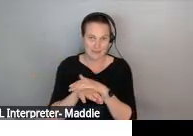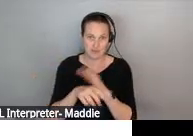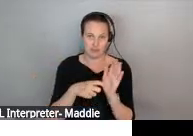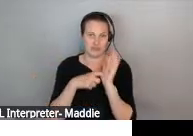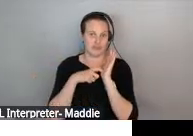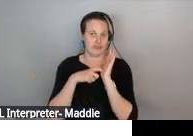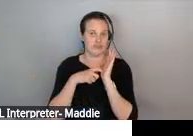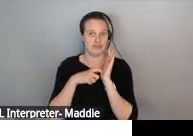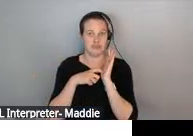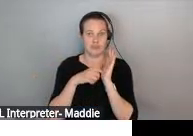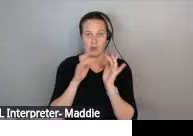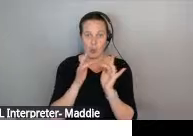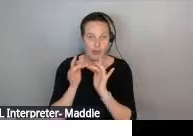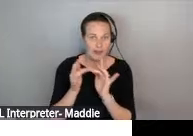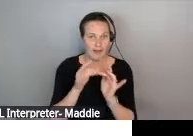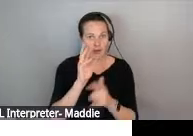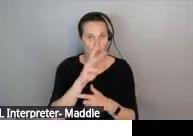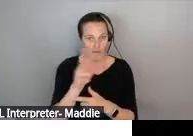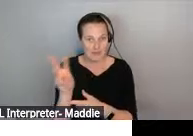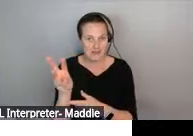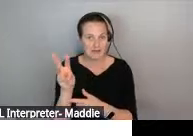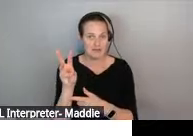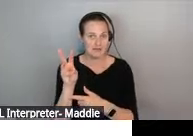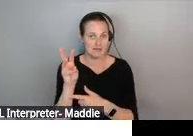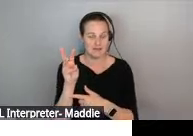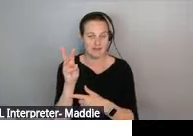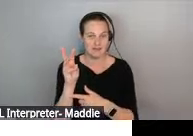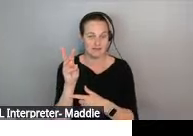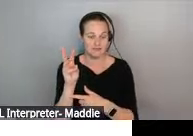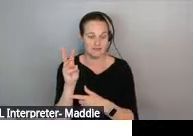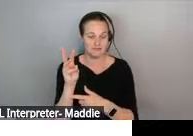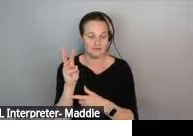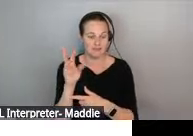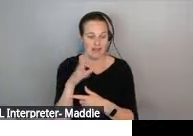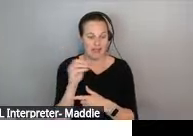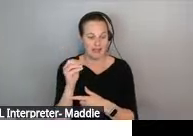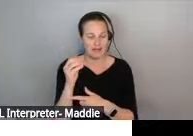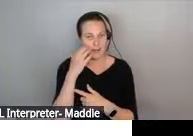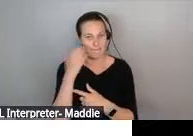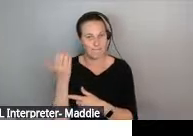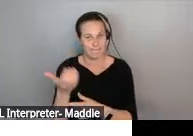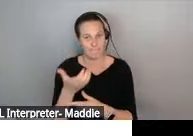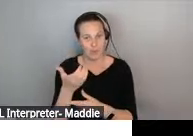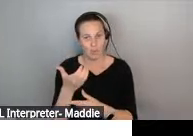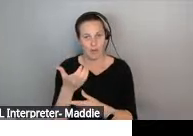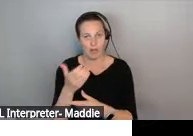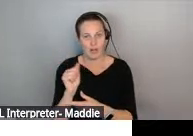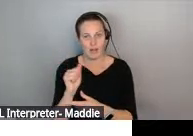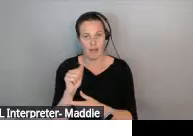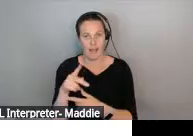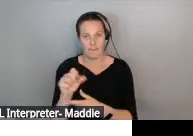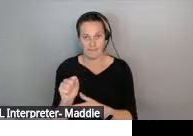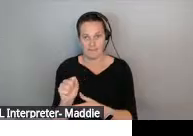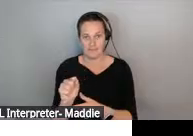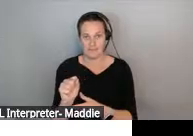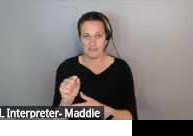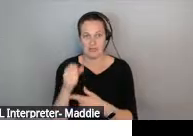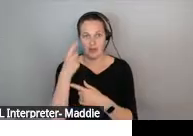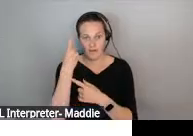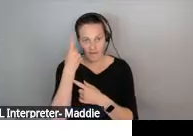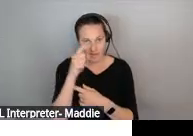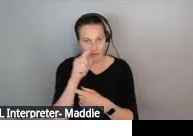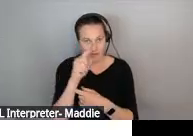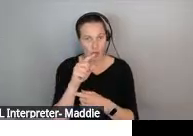websites, web content, and mobile apps in order to facilitate access